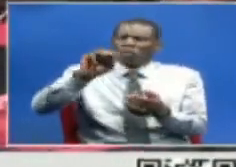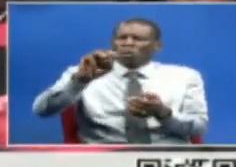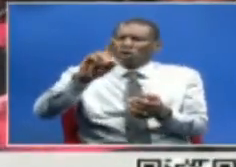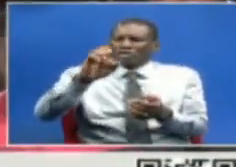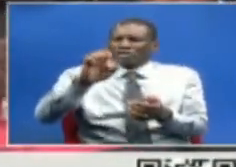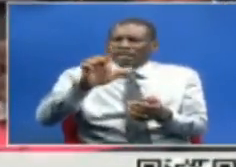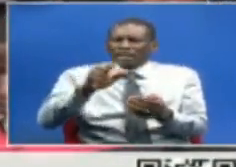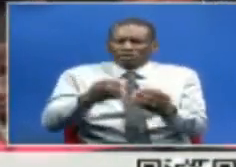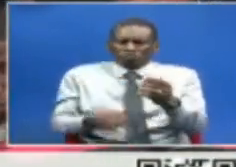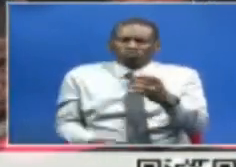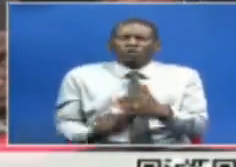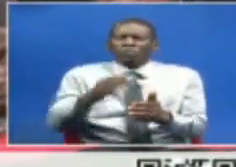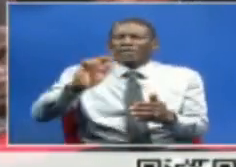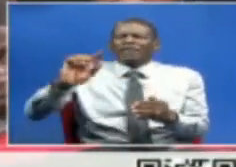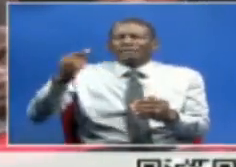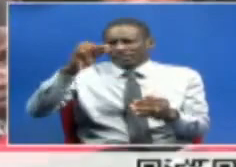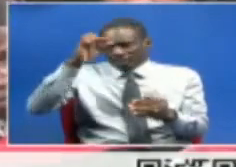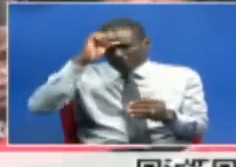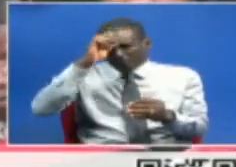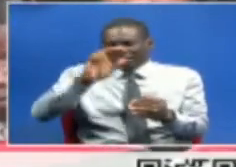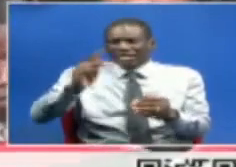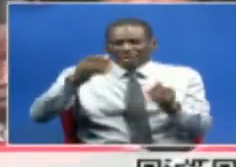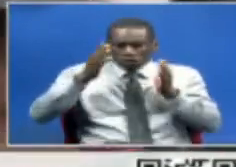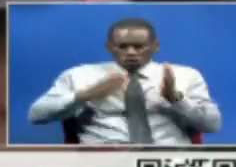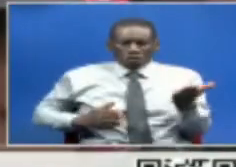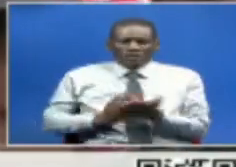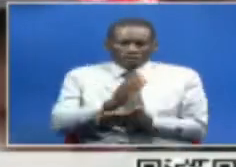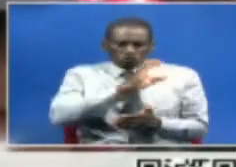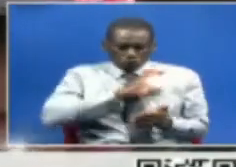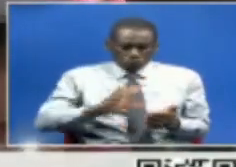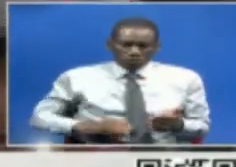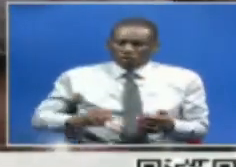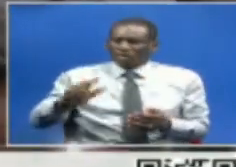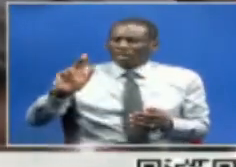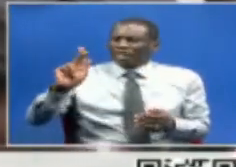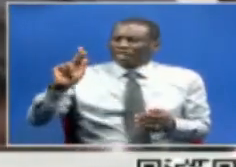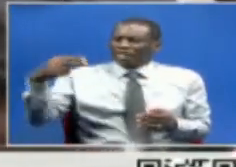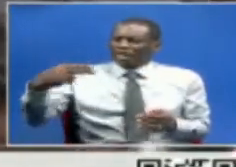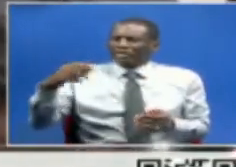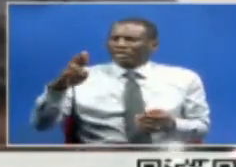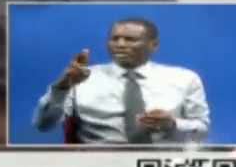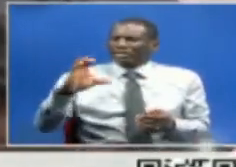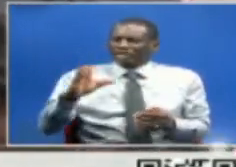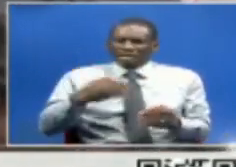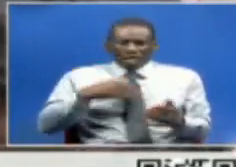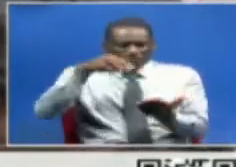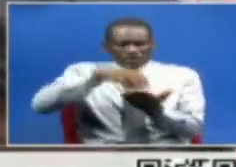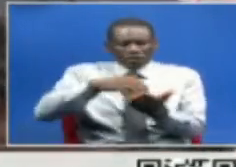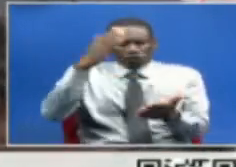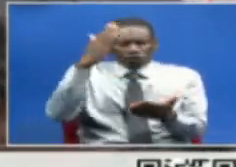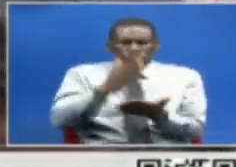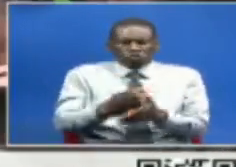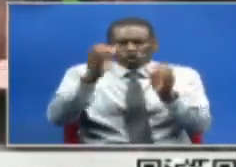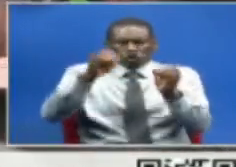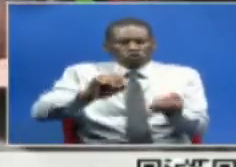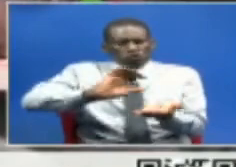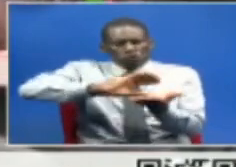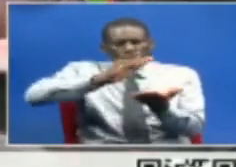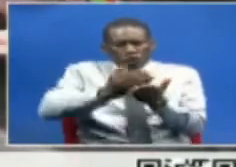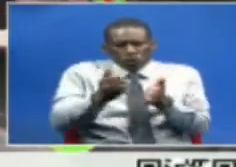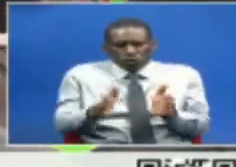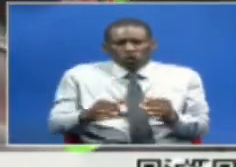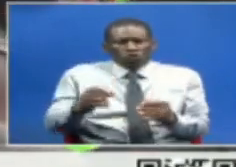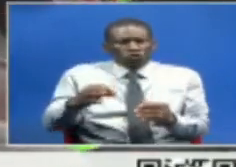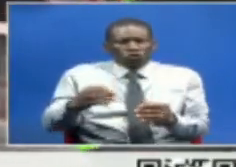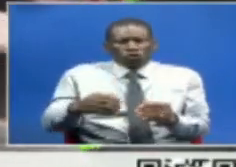challenge. The Kenya Human Rights Commission, KHRC, has filed a case to stop the new funding model for higher education